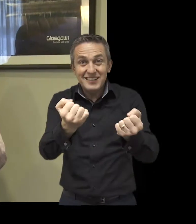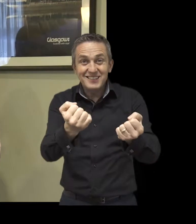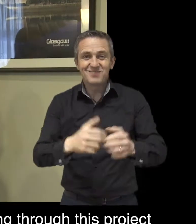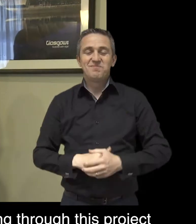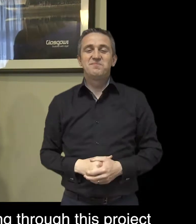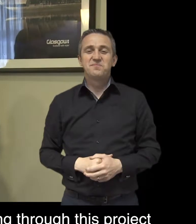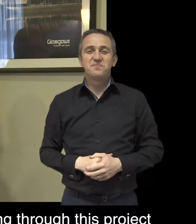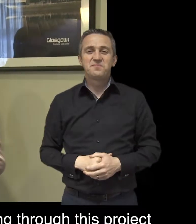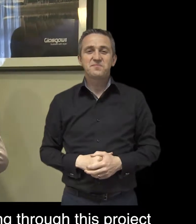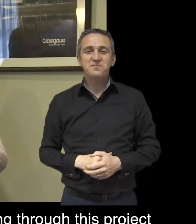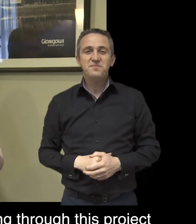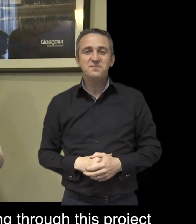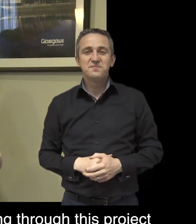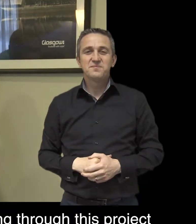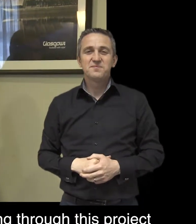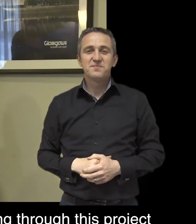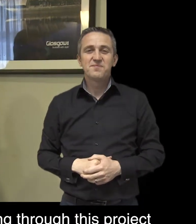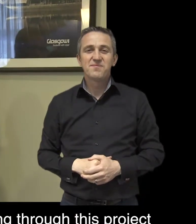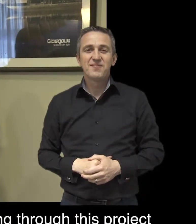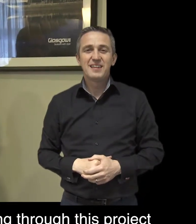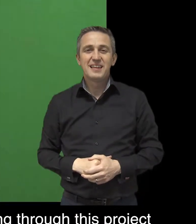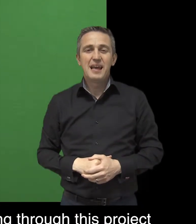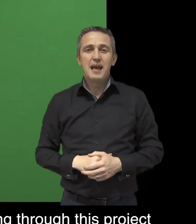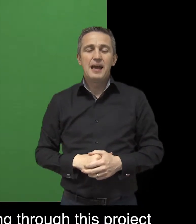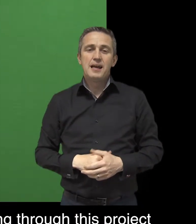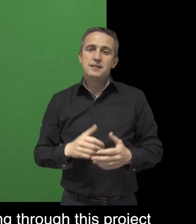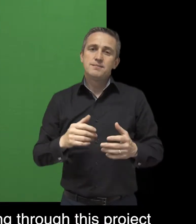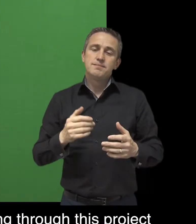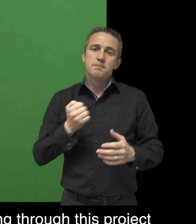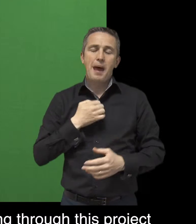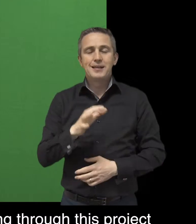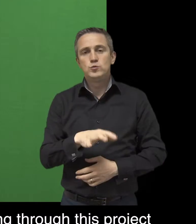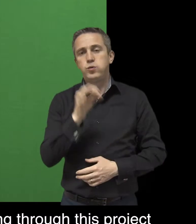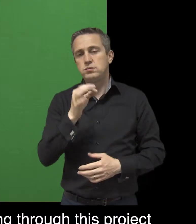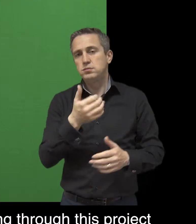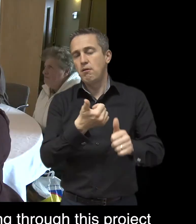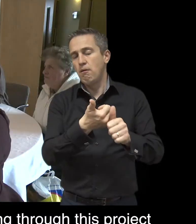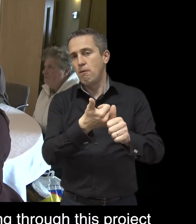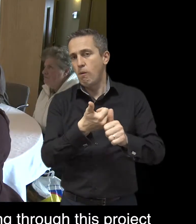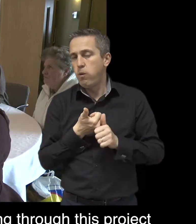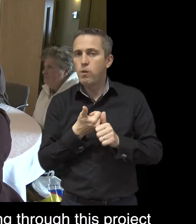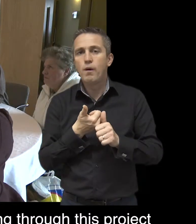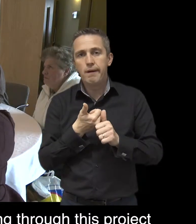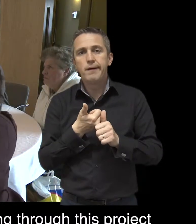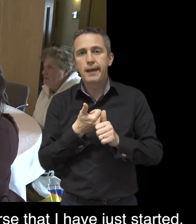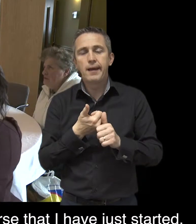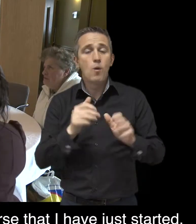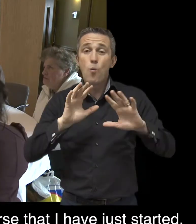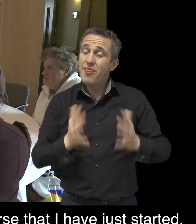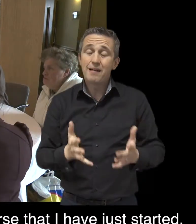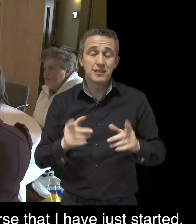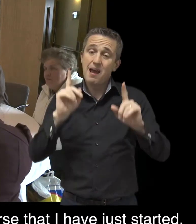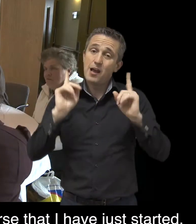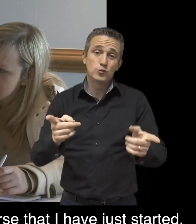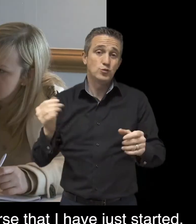I would not be able to do what I'm doing through this project were I not sponsored by the My Choices project.